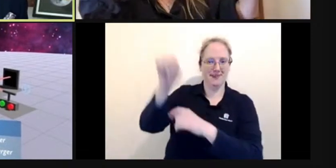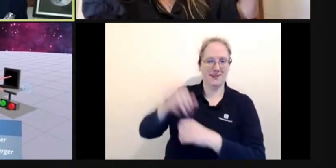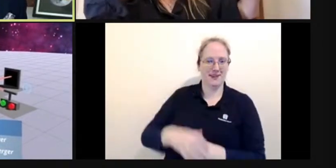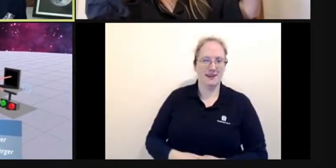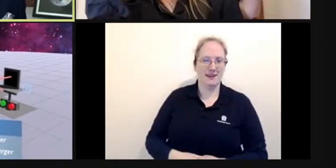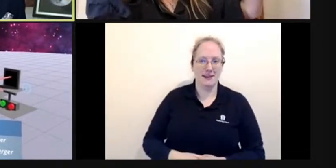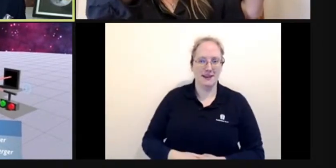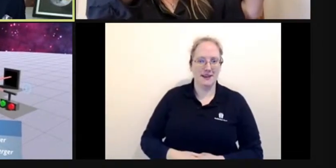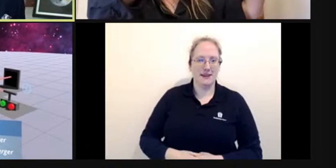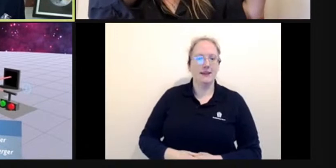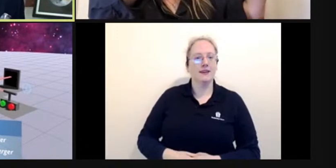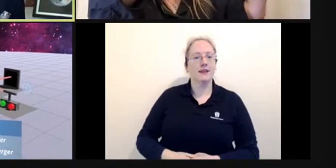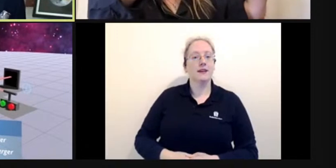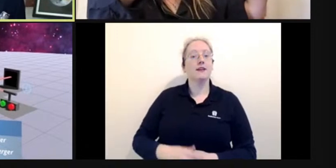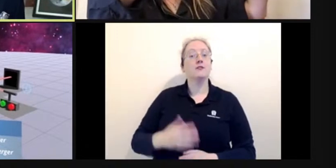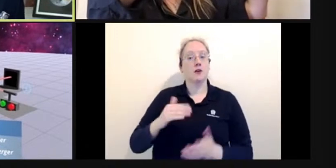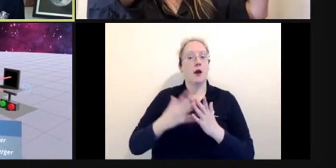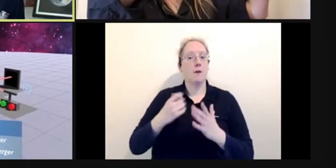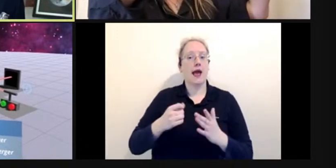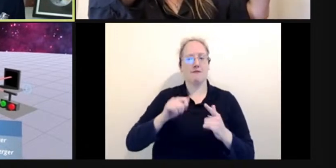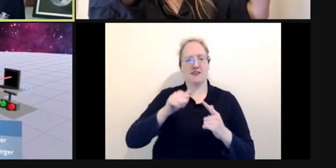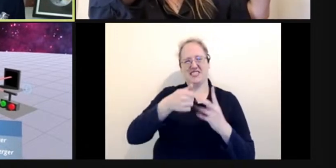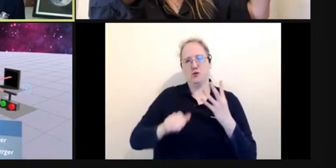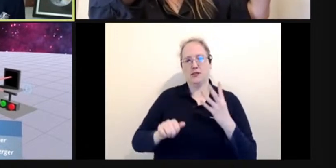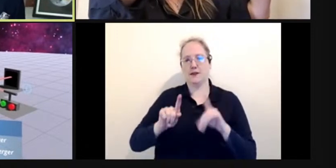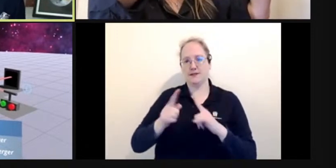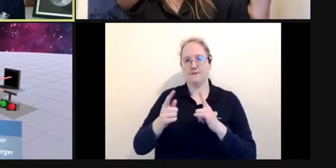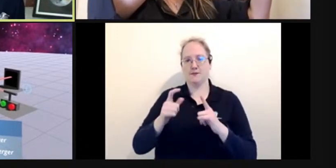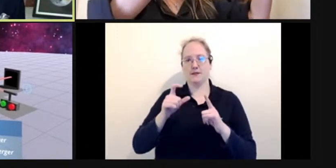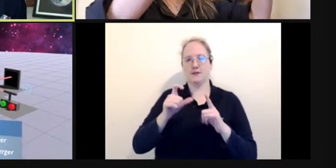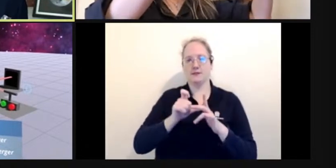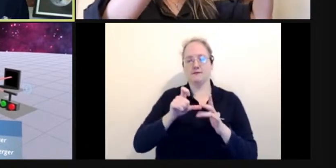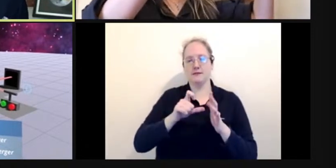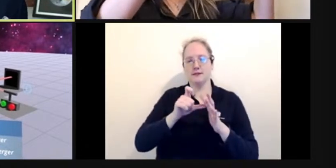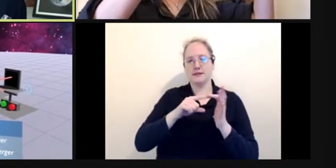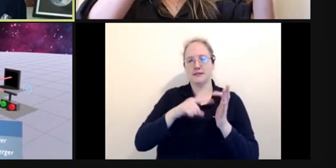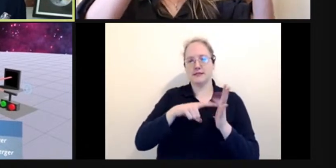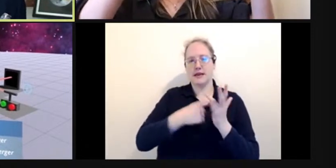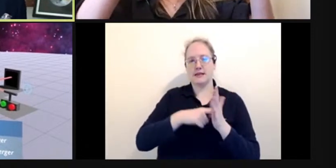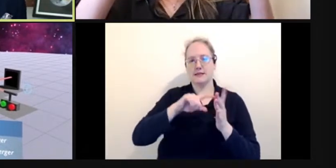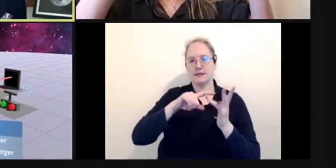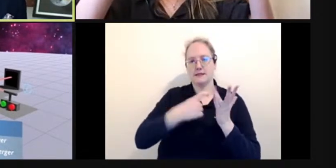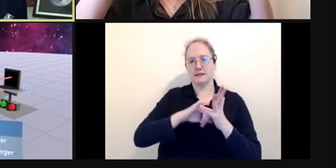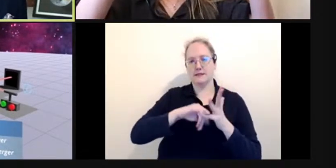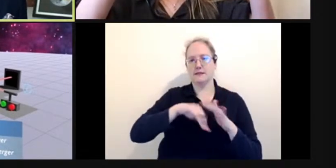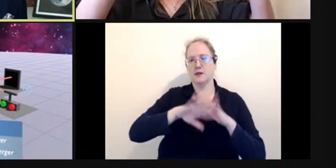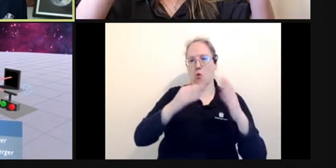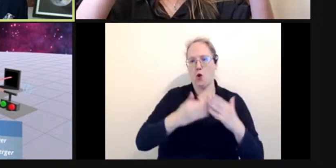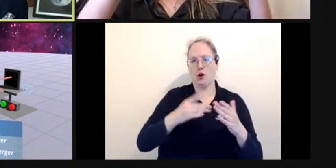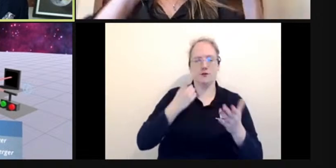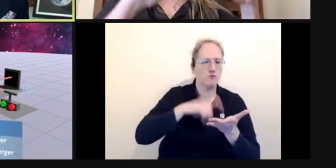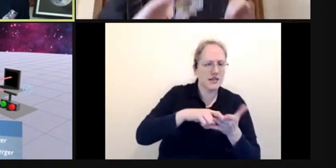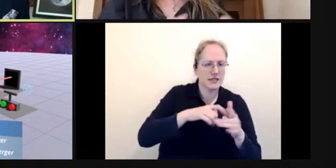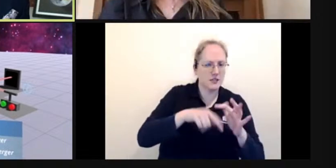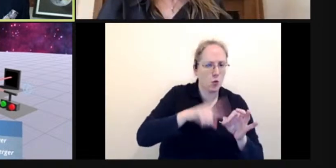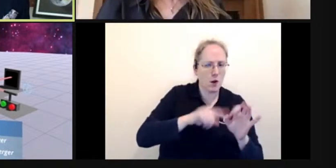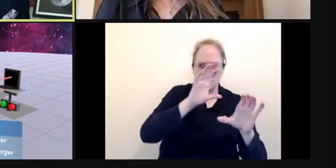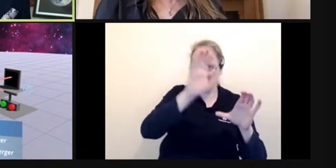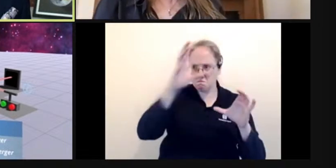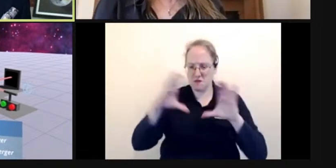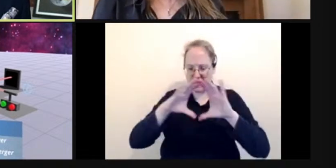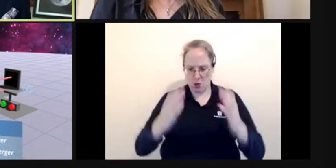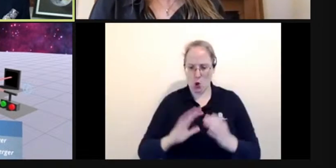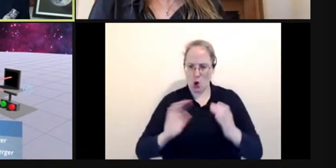series of detectors now around the world that do this. Essentially, the amount that we're seeing shift is about the difference